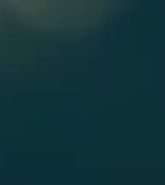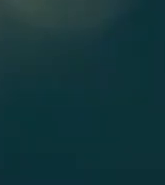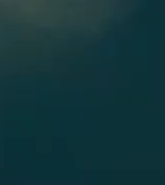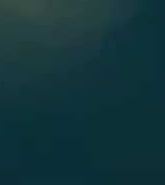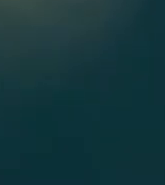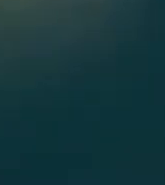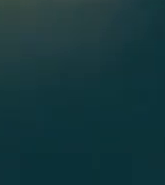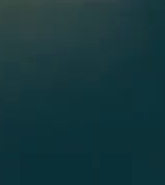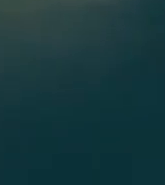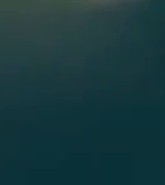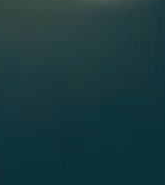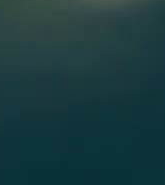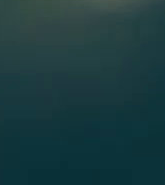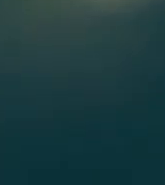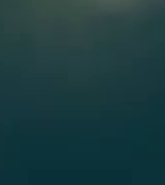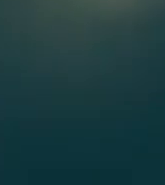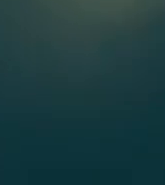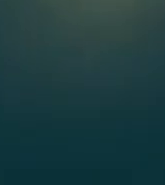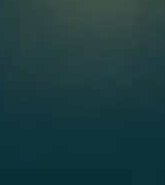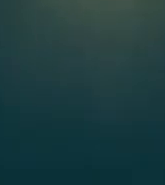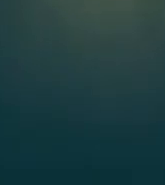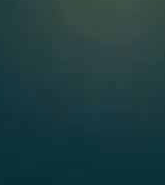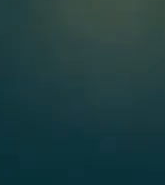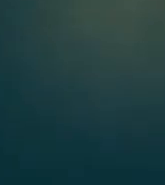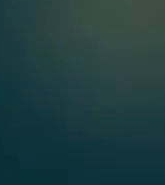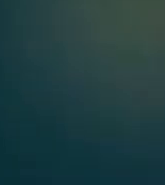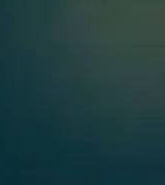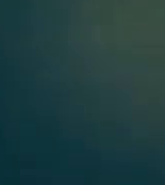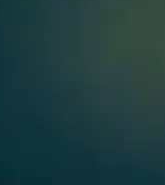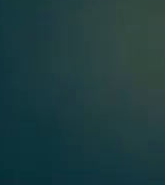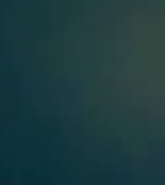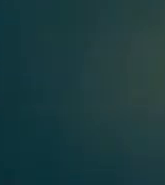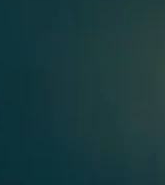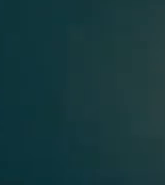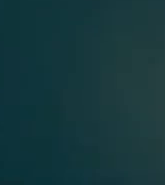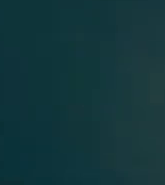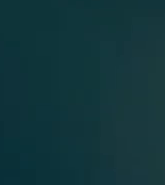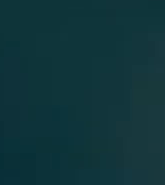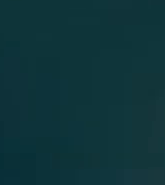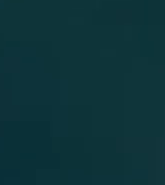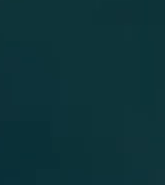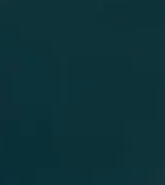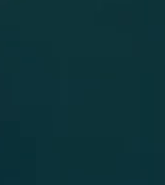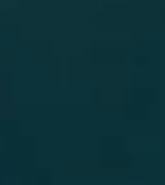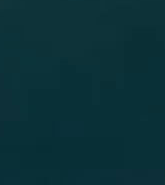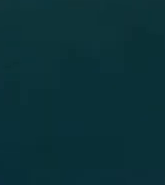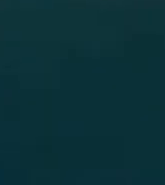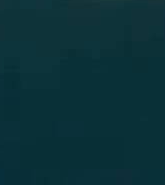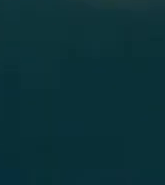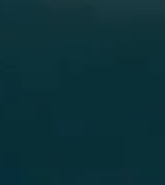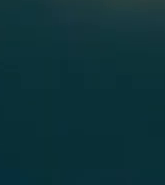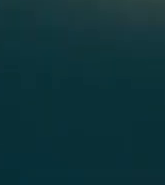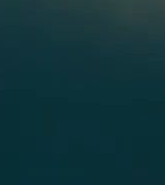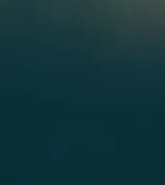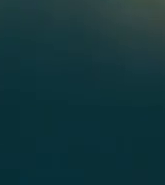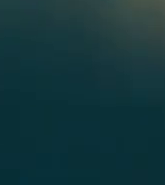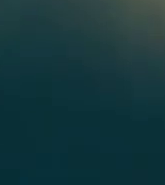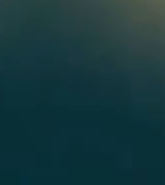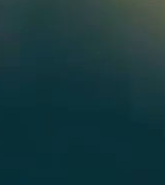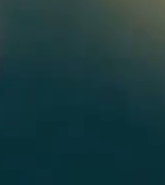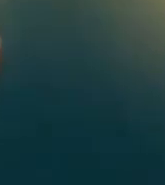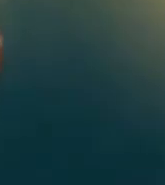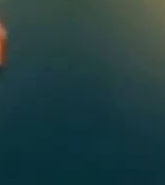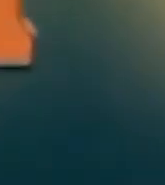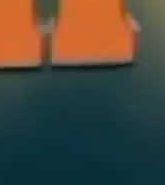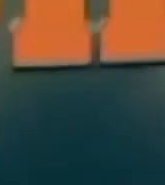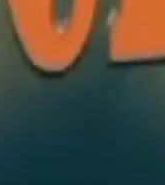and now live from the Christian Bible Baptist Church studio your favorite noon time Show